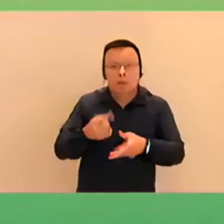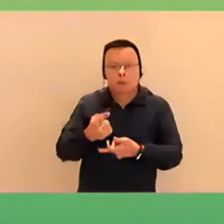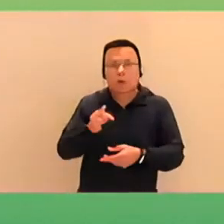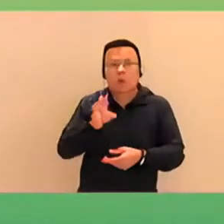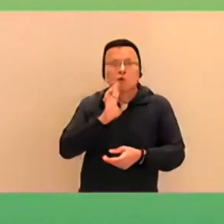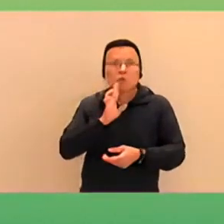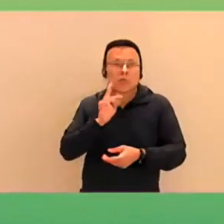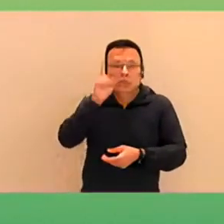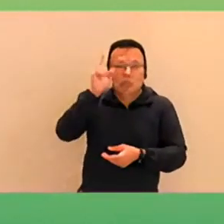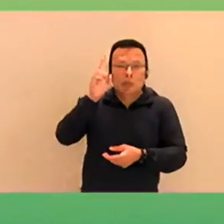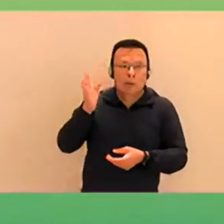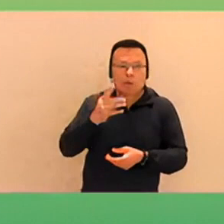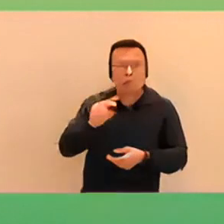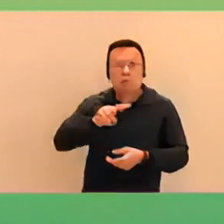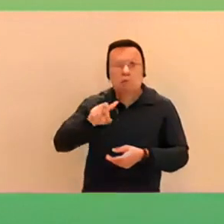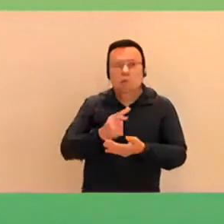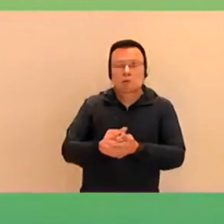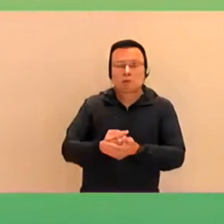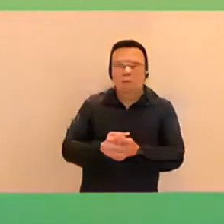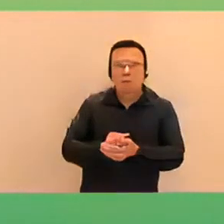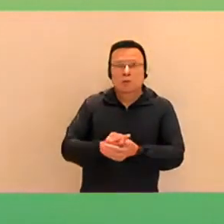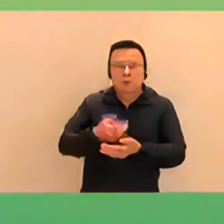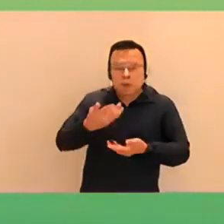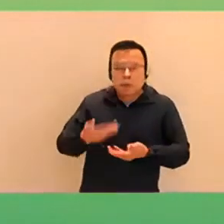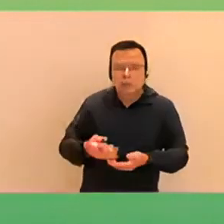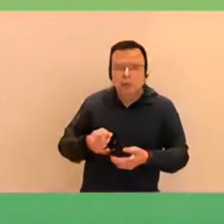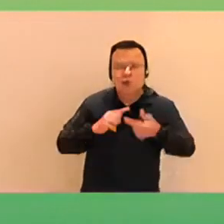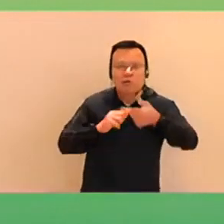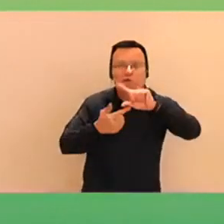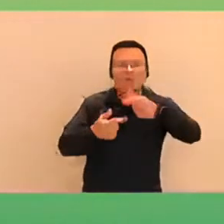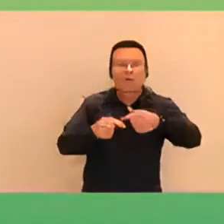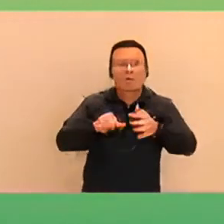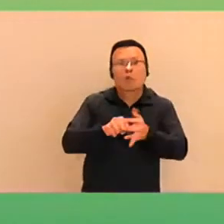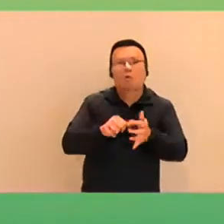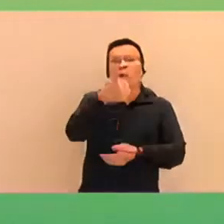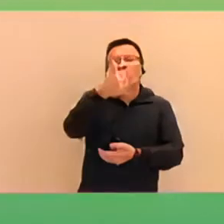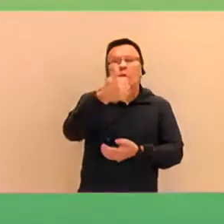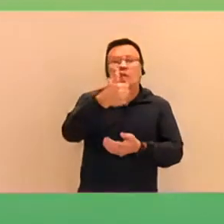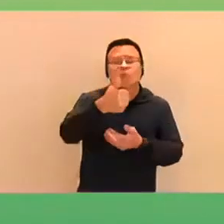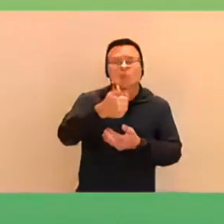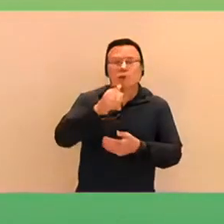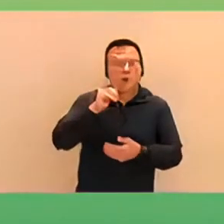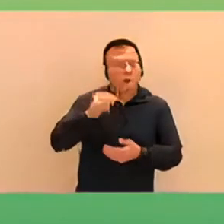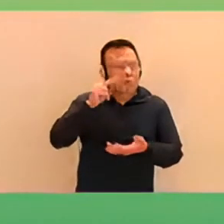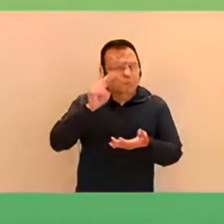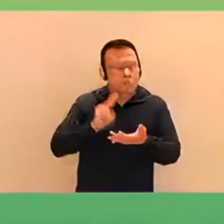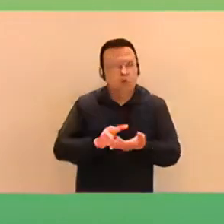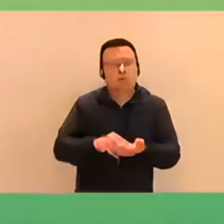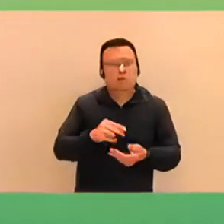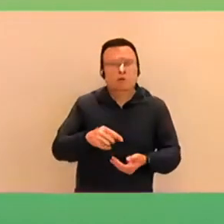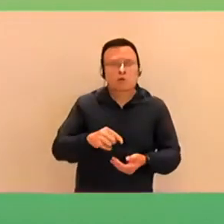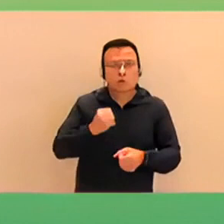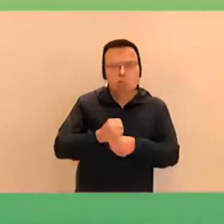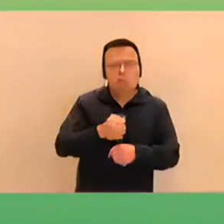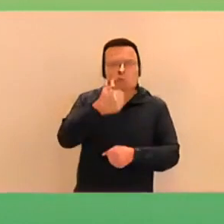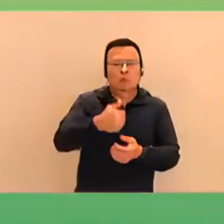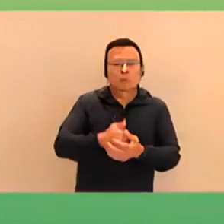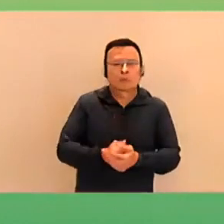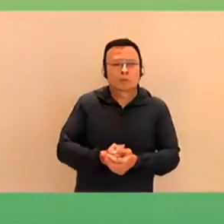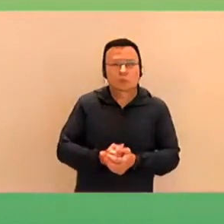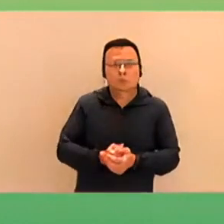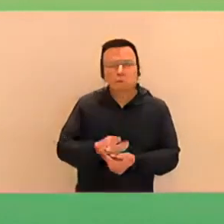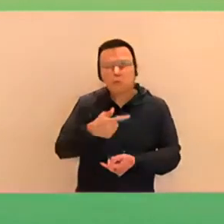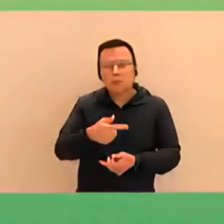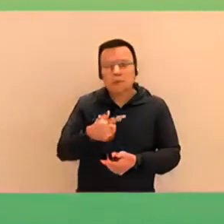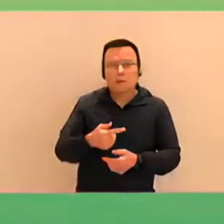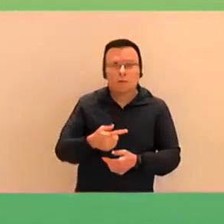good. So we believe we can make it after retro-commissioning and retrofitting. And what happens now? After that, people